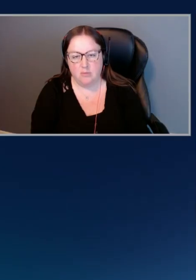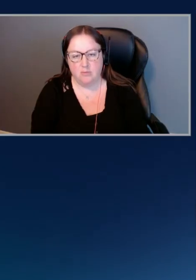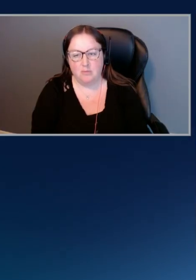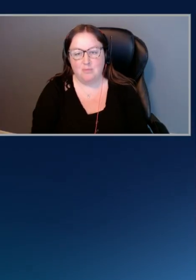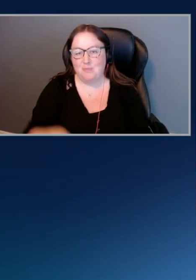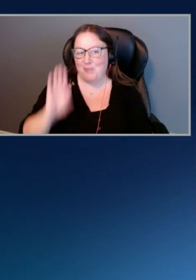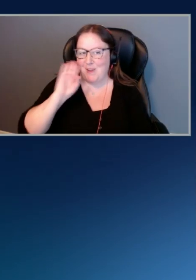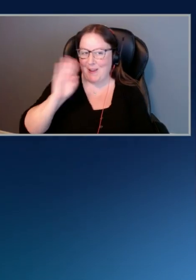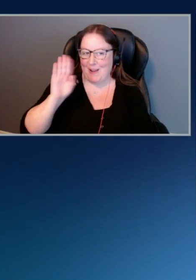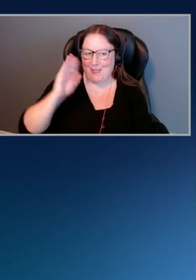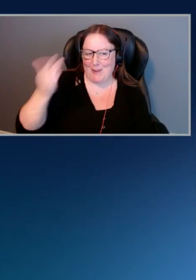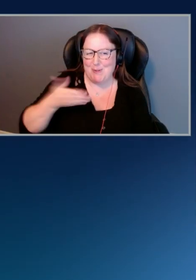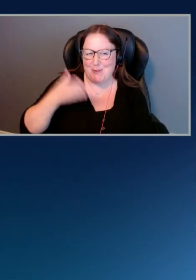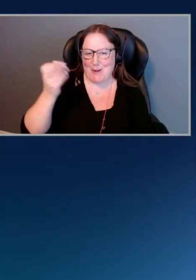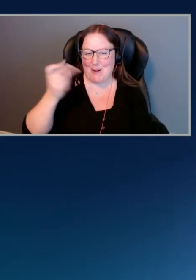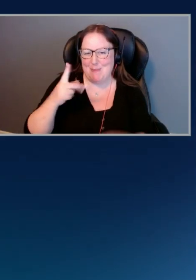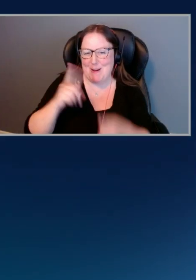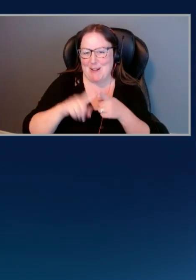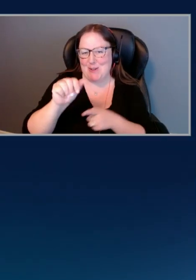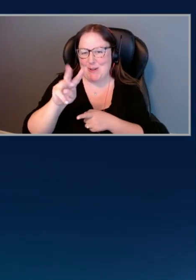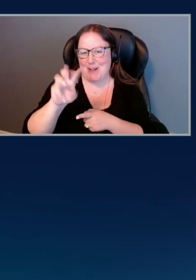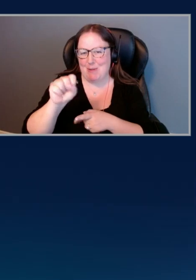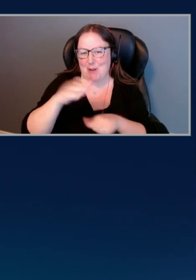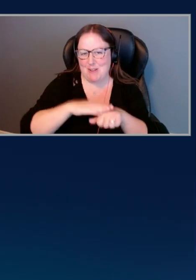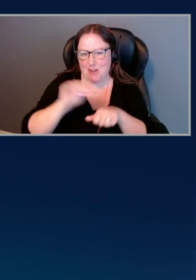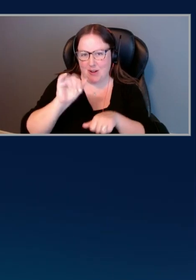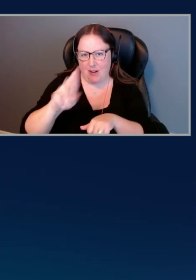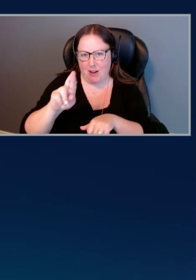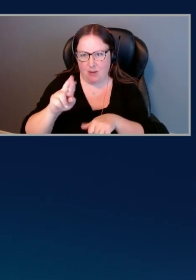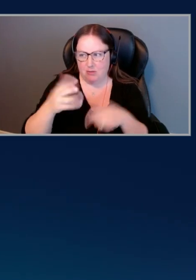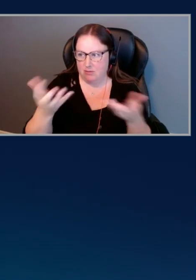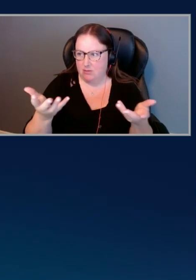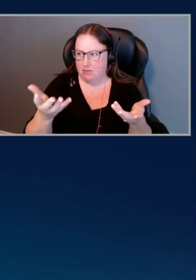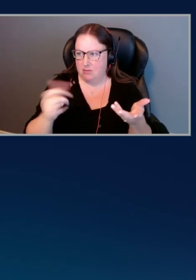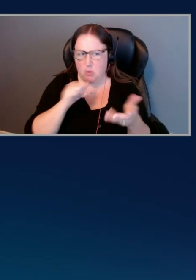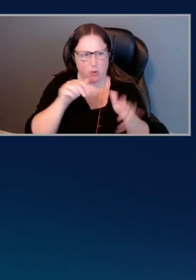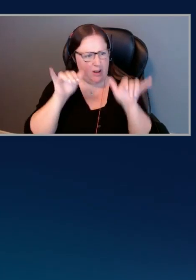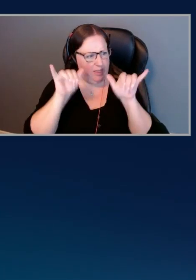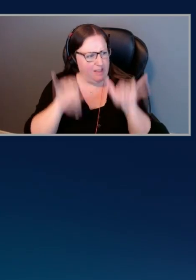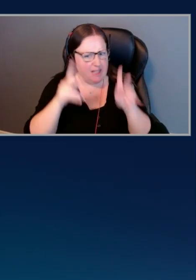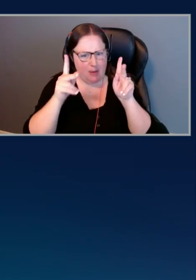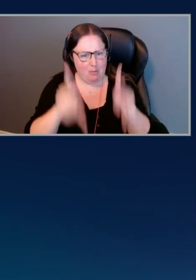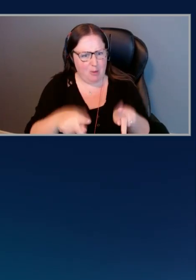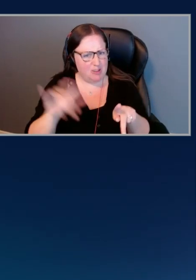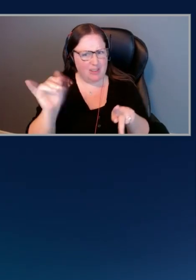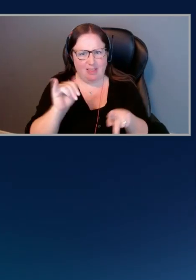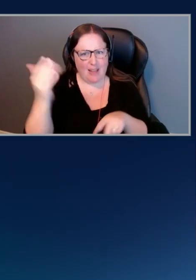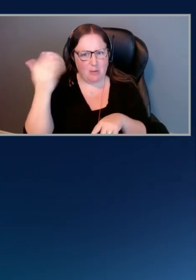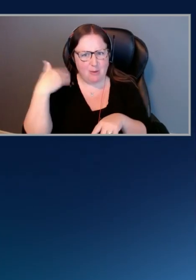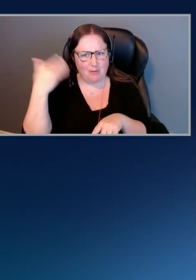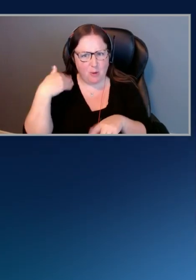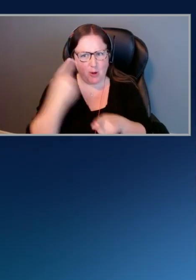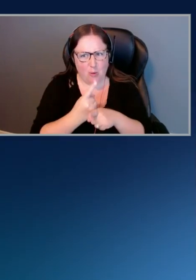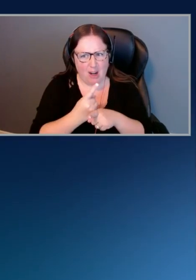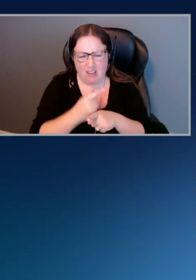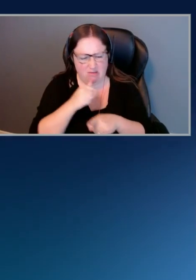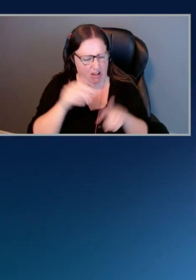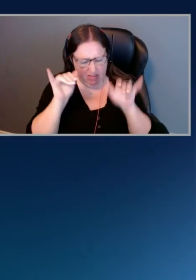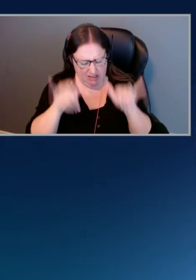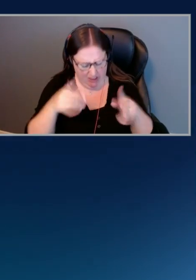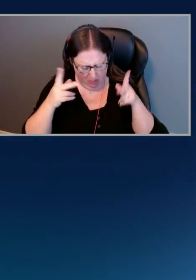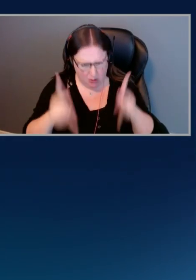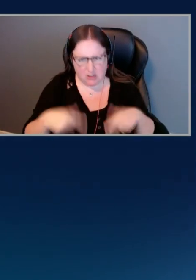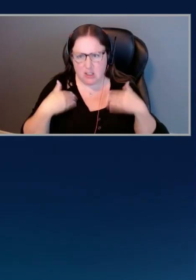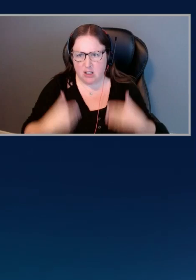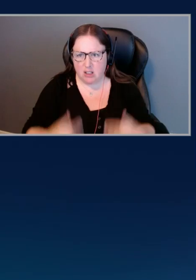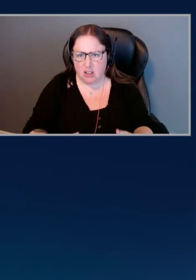And hello there, welcome back to AWS On Air. We're not the same people as it was just before us, right? That's not, we're not the same. Except we're the same